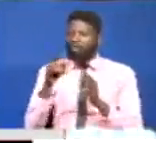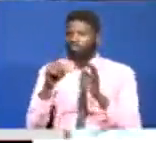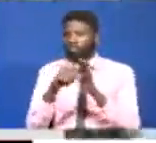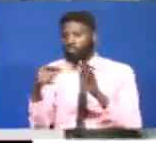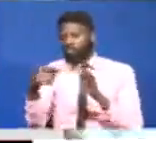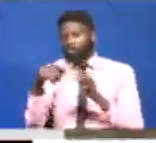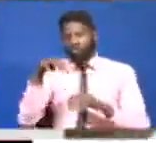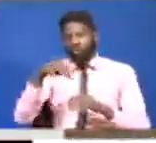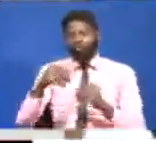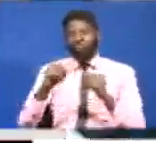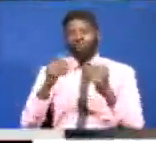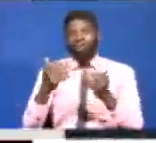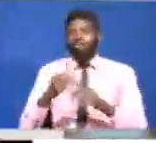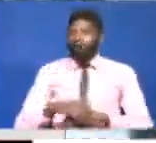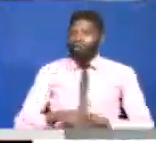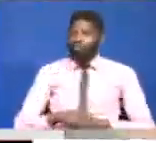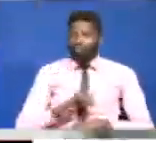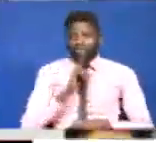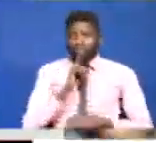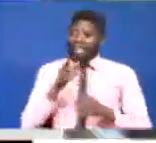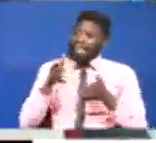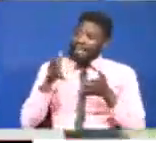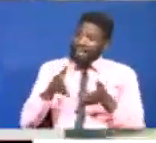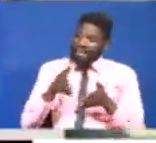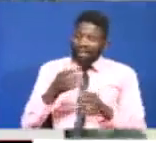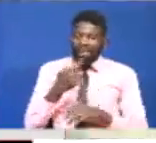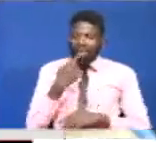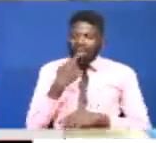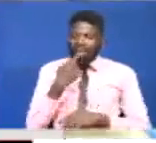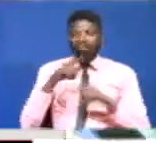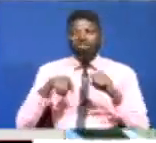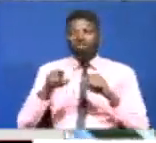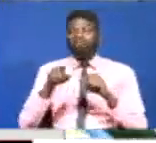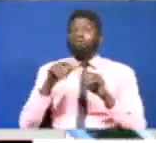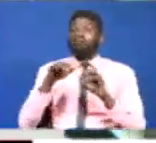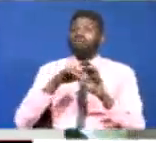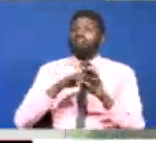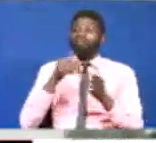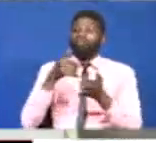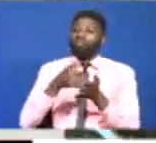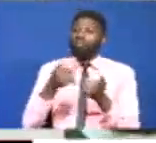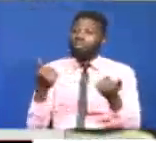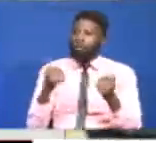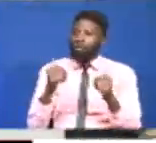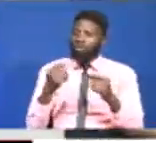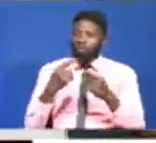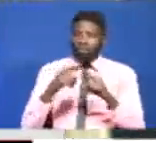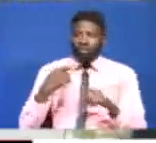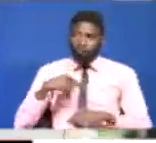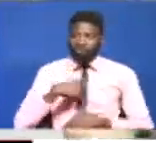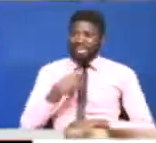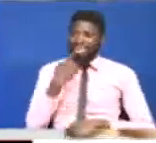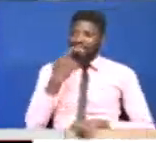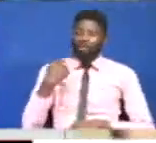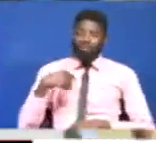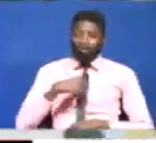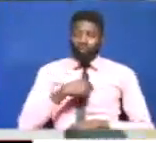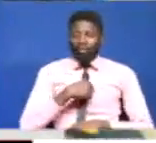Hatuwezi kusema walikuwa hapa leo na hawakuwa kwa hii, lakini tumesema hawa tuna mkataba ambapo